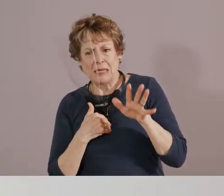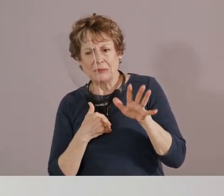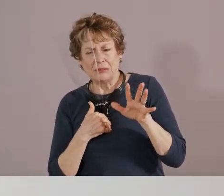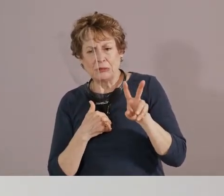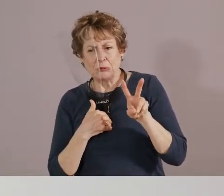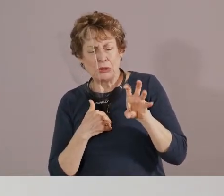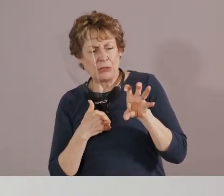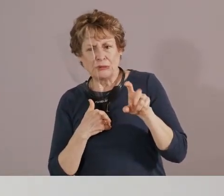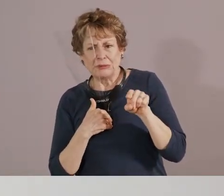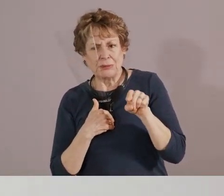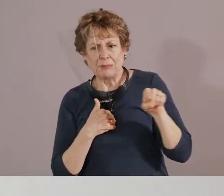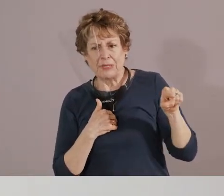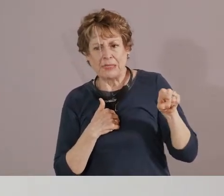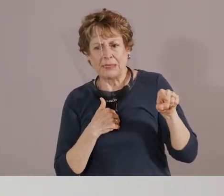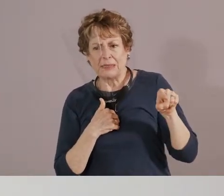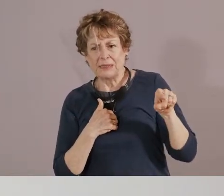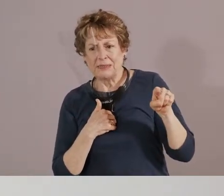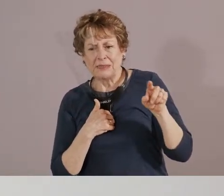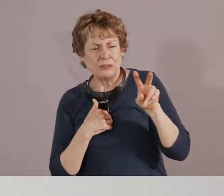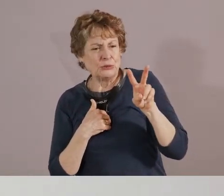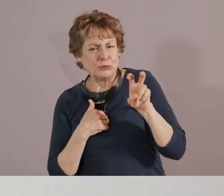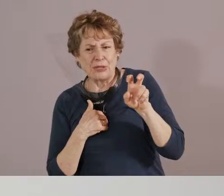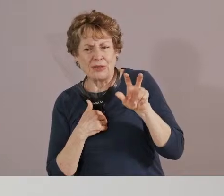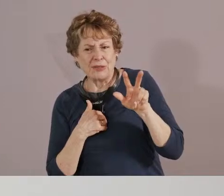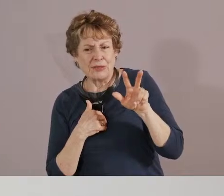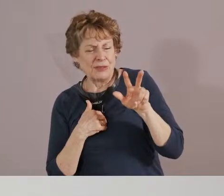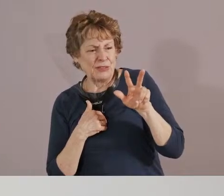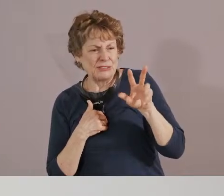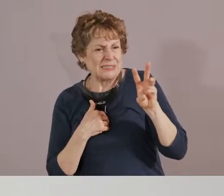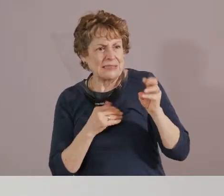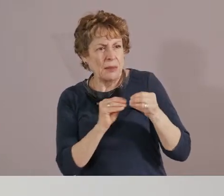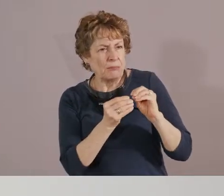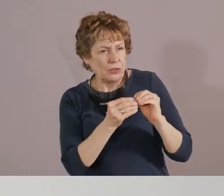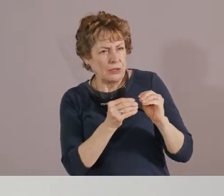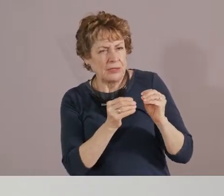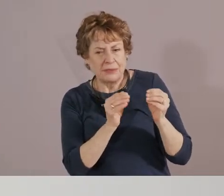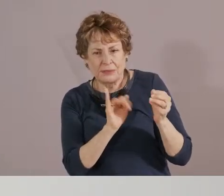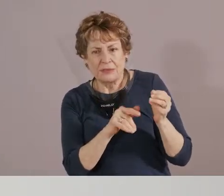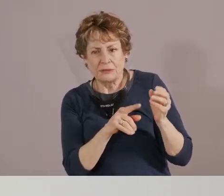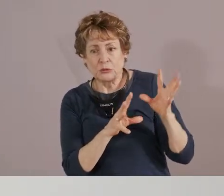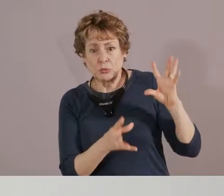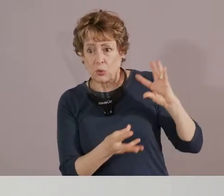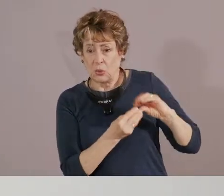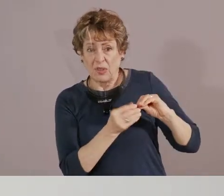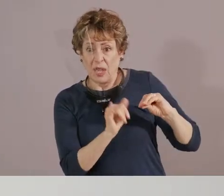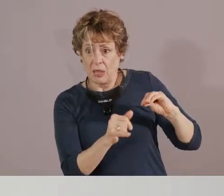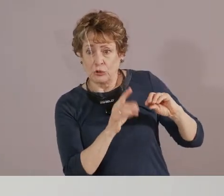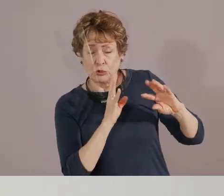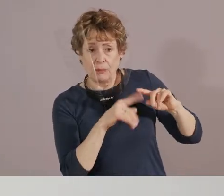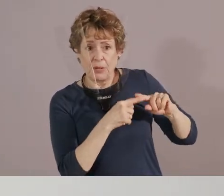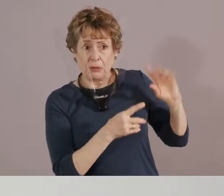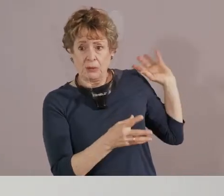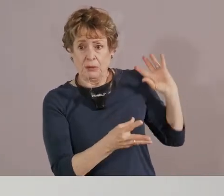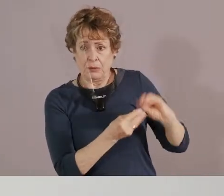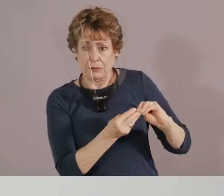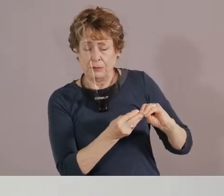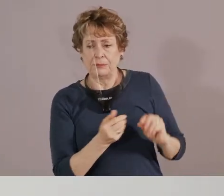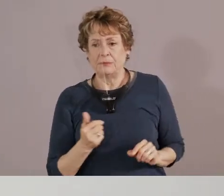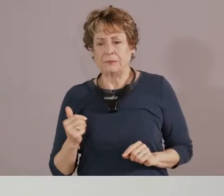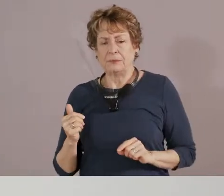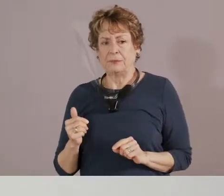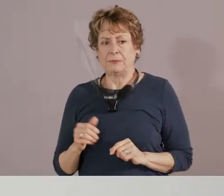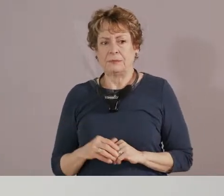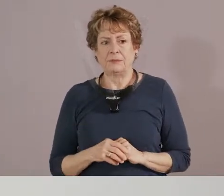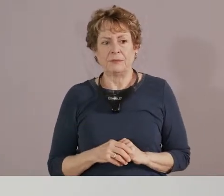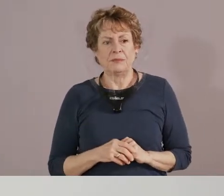cumulative? So that should be cumulative, Bud. That's the total number of doses I believe that we are